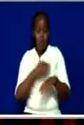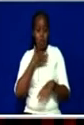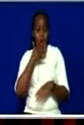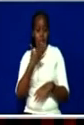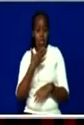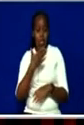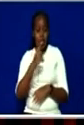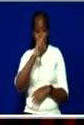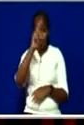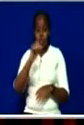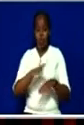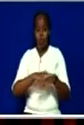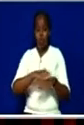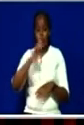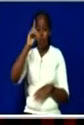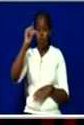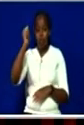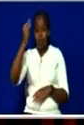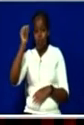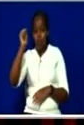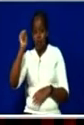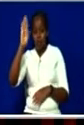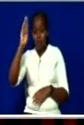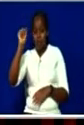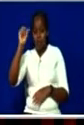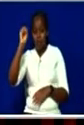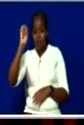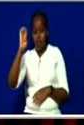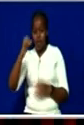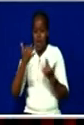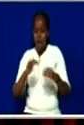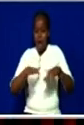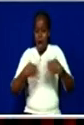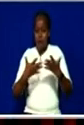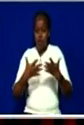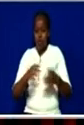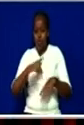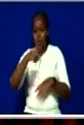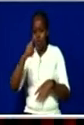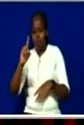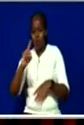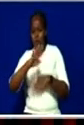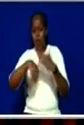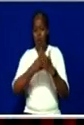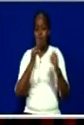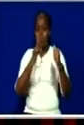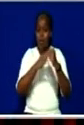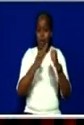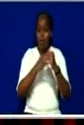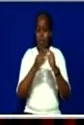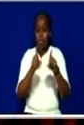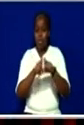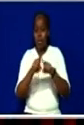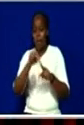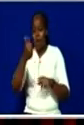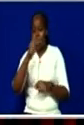database question. How do you score those 8 marks easily? And then the other related questions, the questions